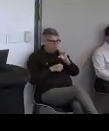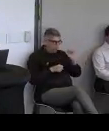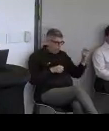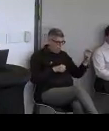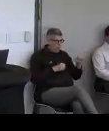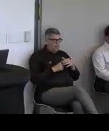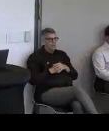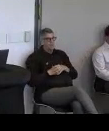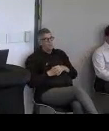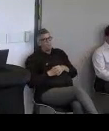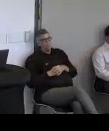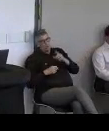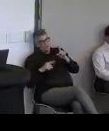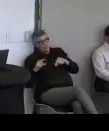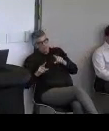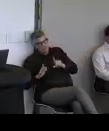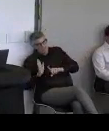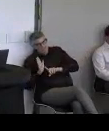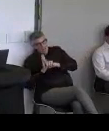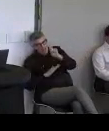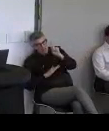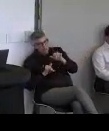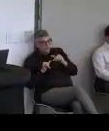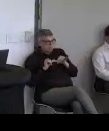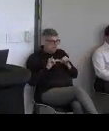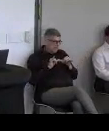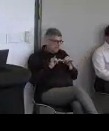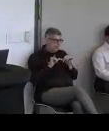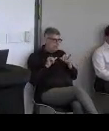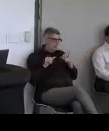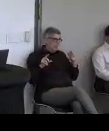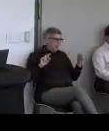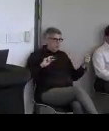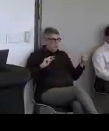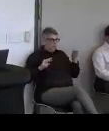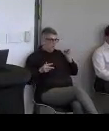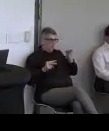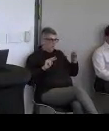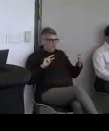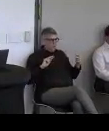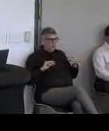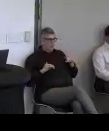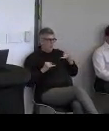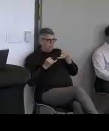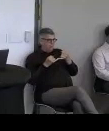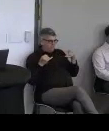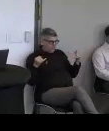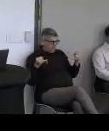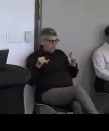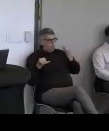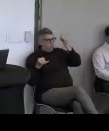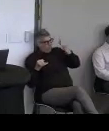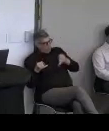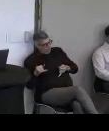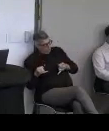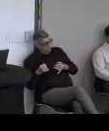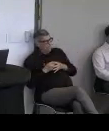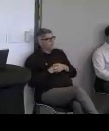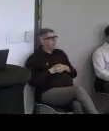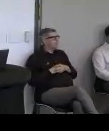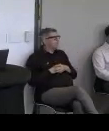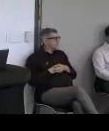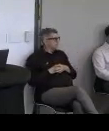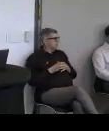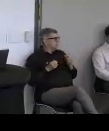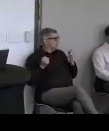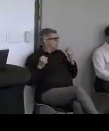density, height, size, or orientation. So you can rotate vertical lines versus horizontal lines. There are a